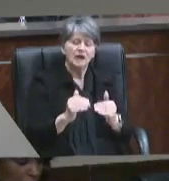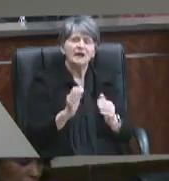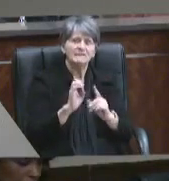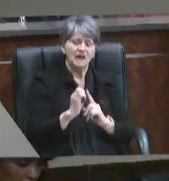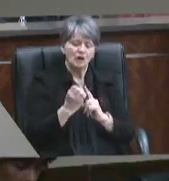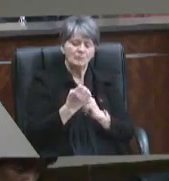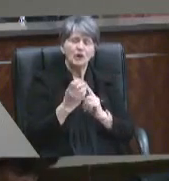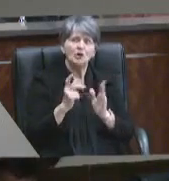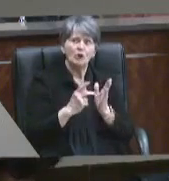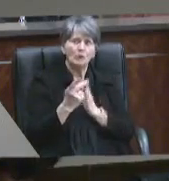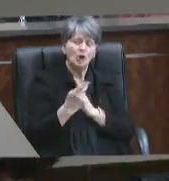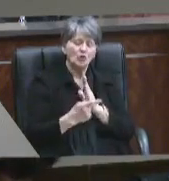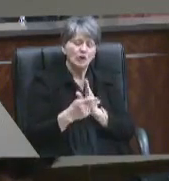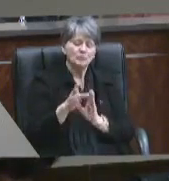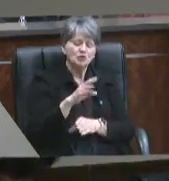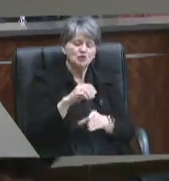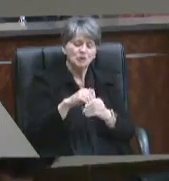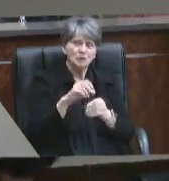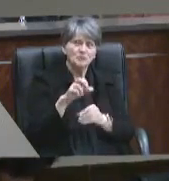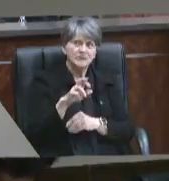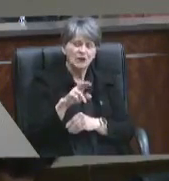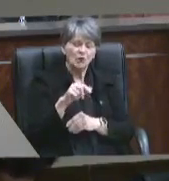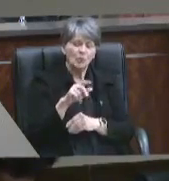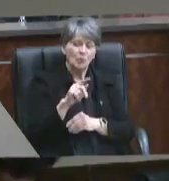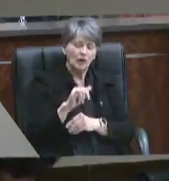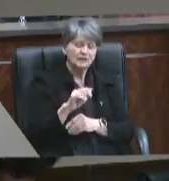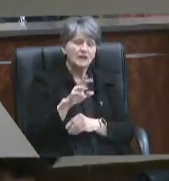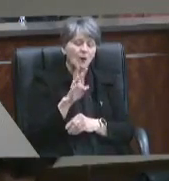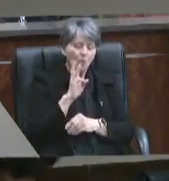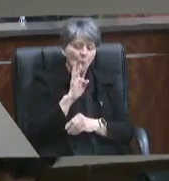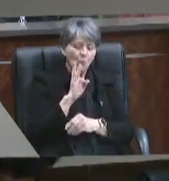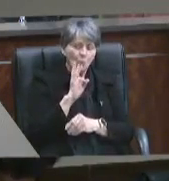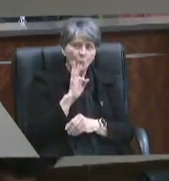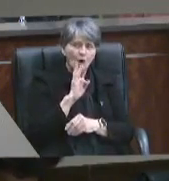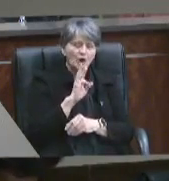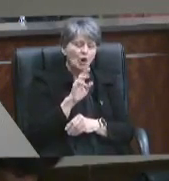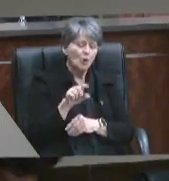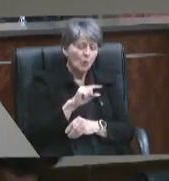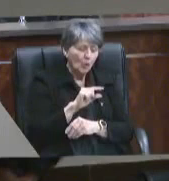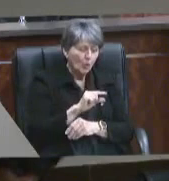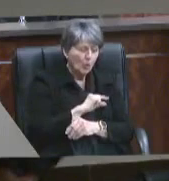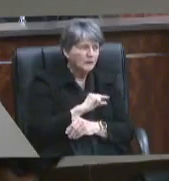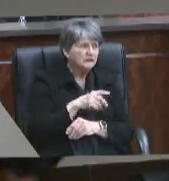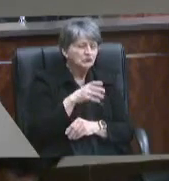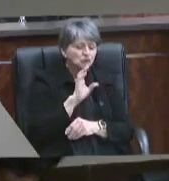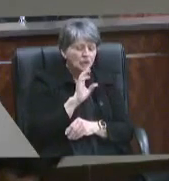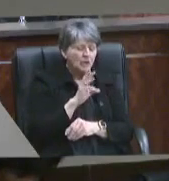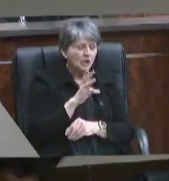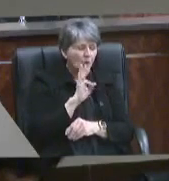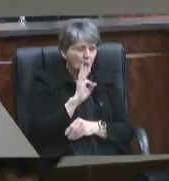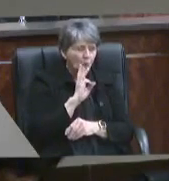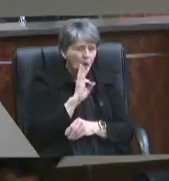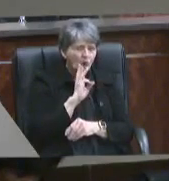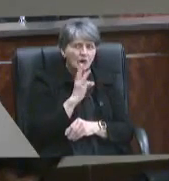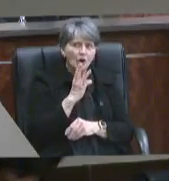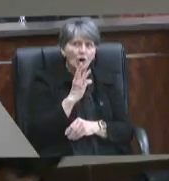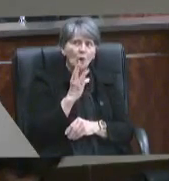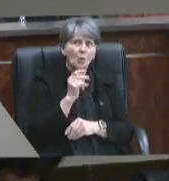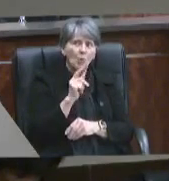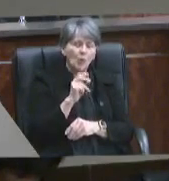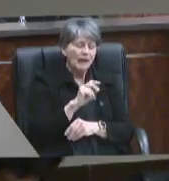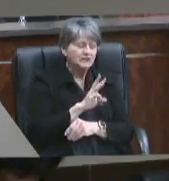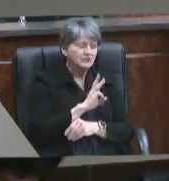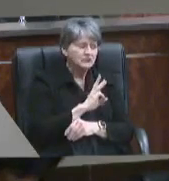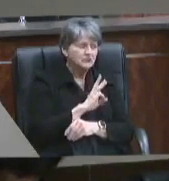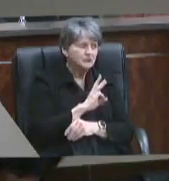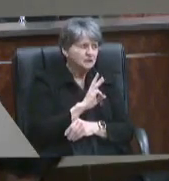which includes air quality, water quality, and different kinds of water, drinking water security, wastewater, stormwater